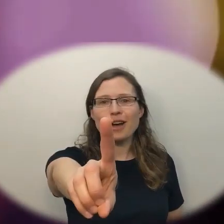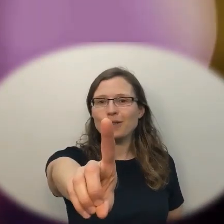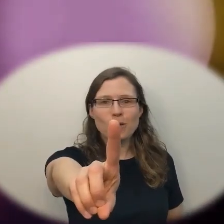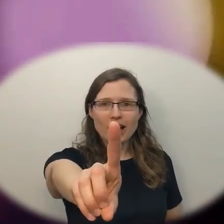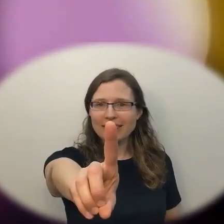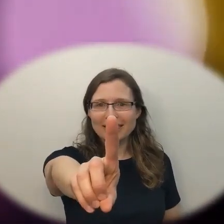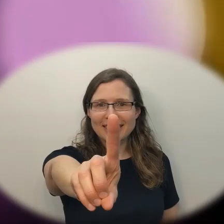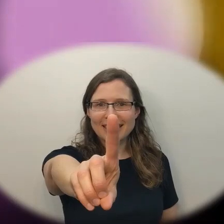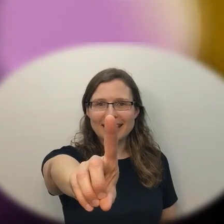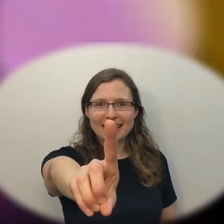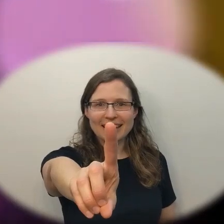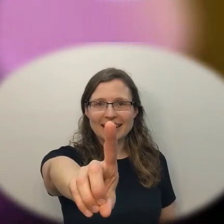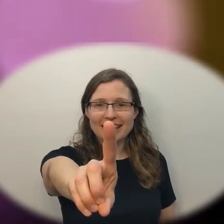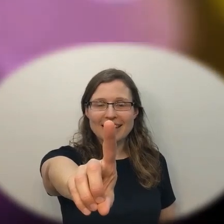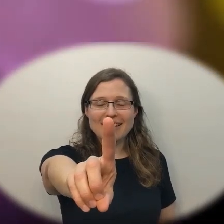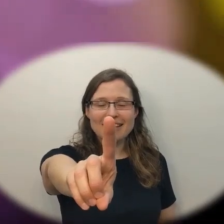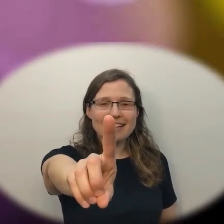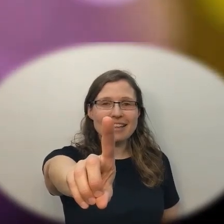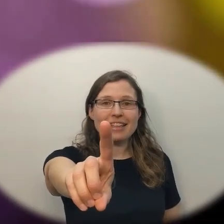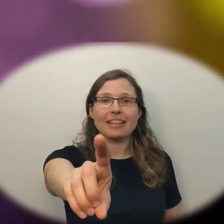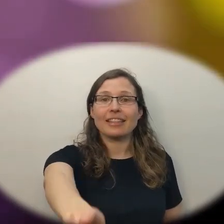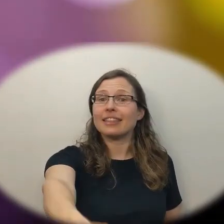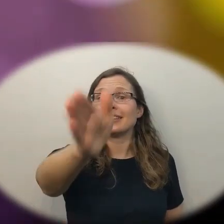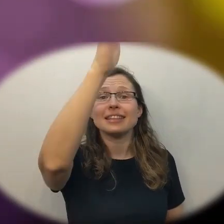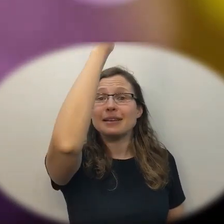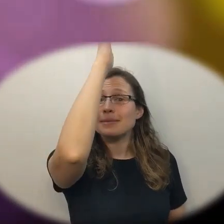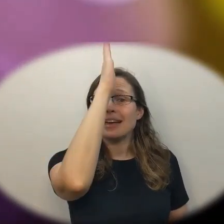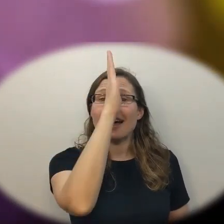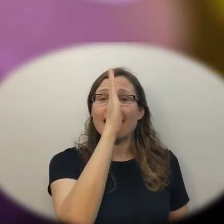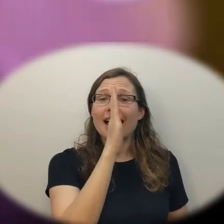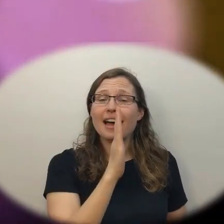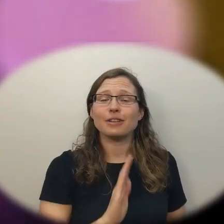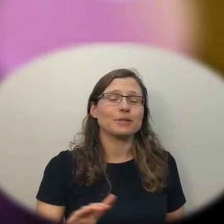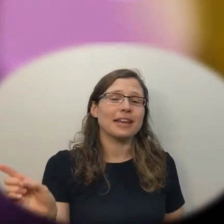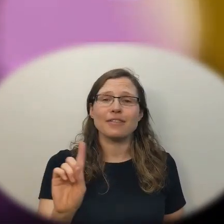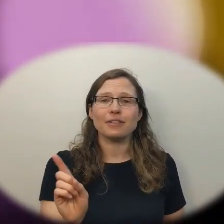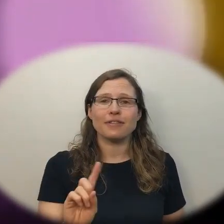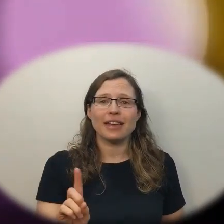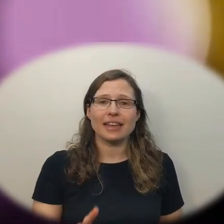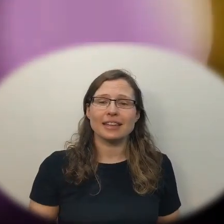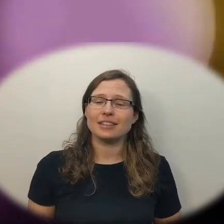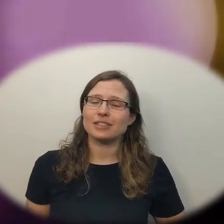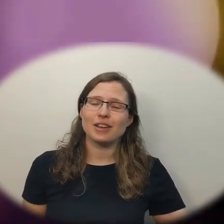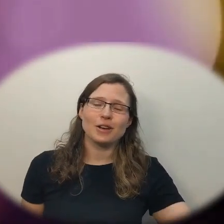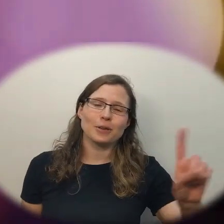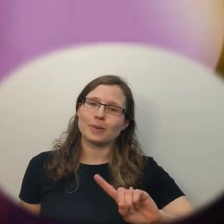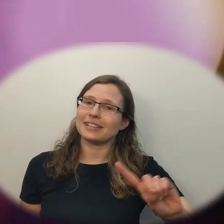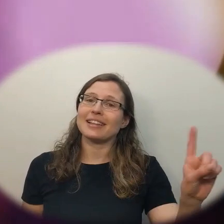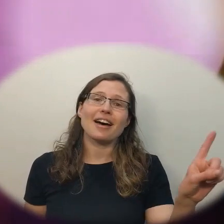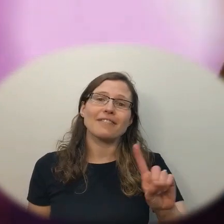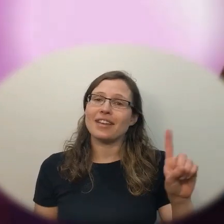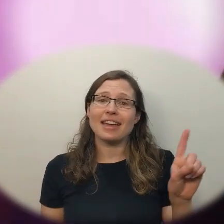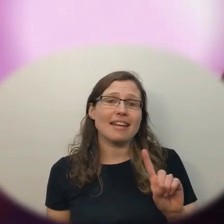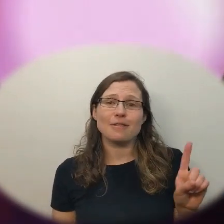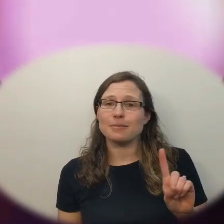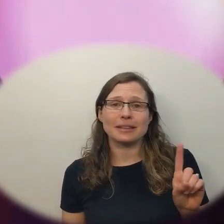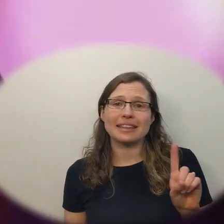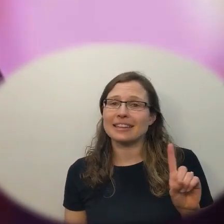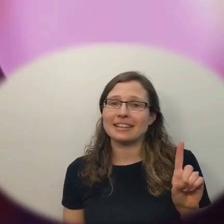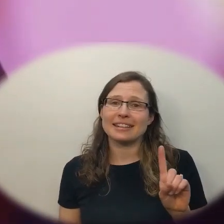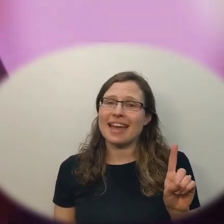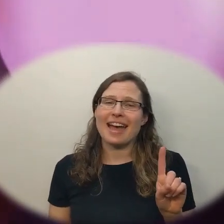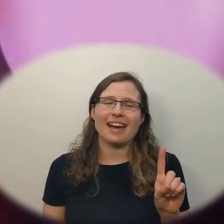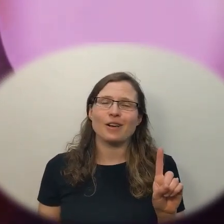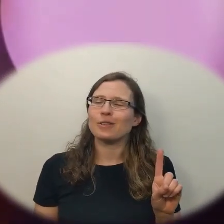I count on one thing, the same God that never fails will not fail